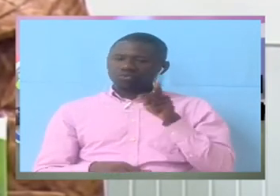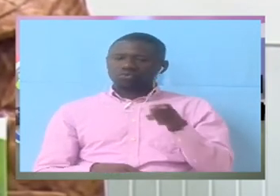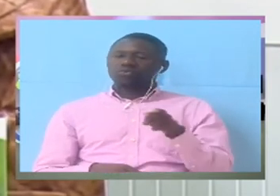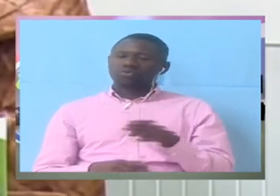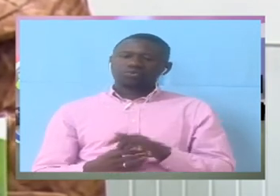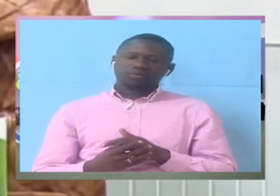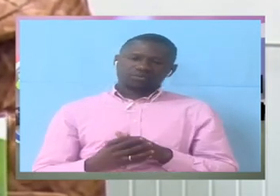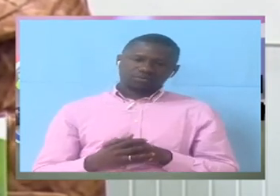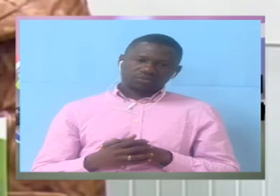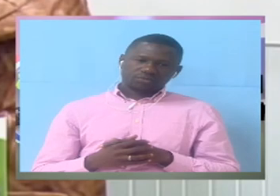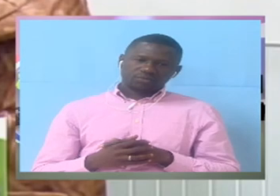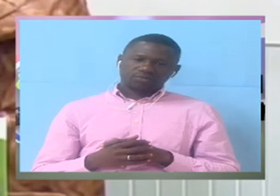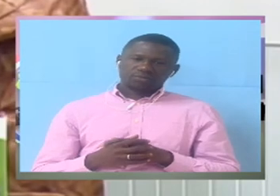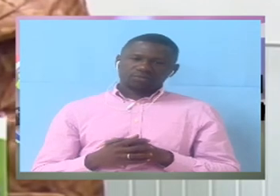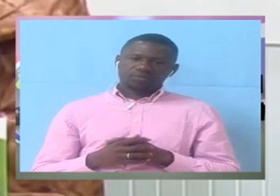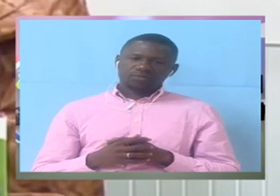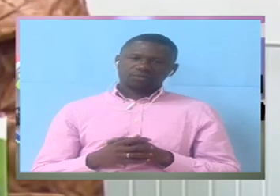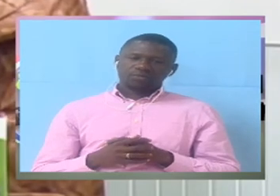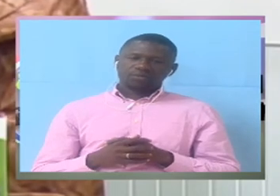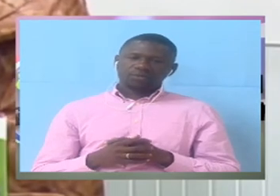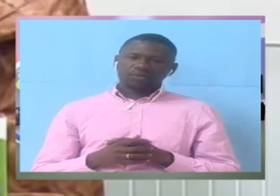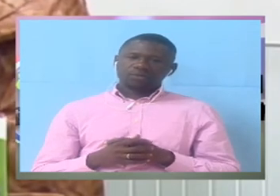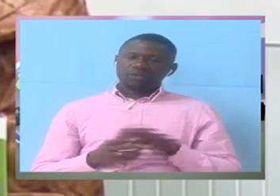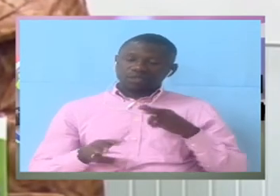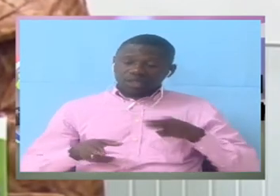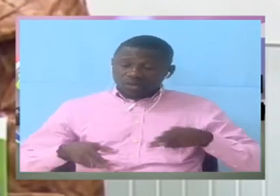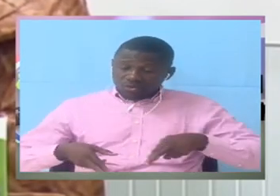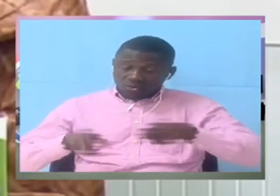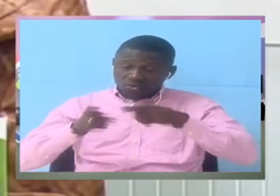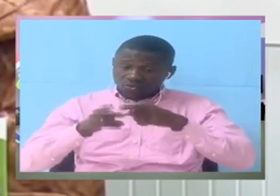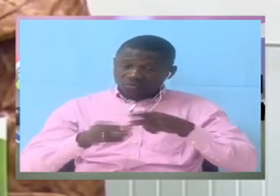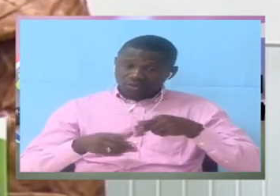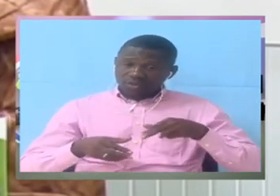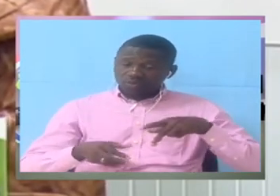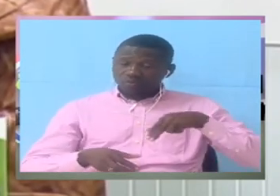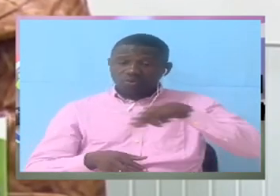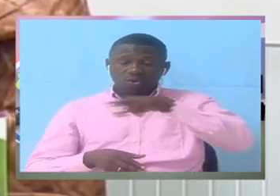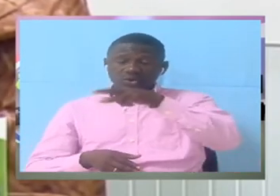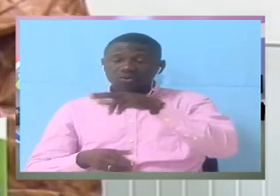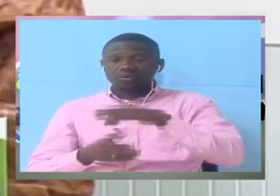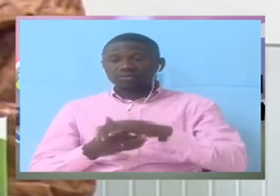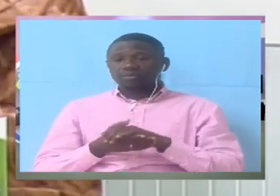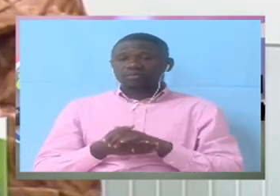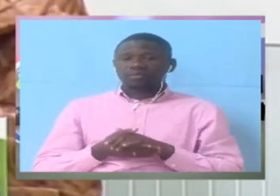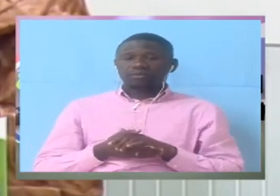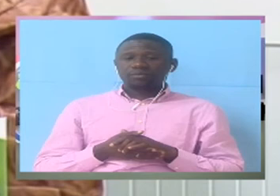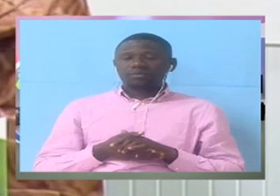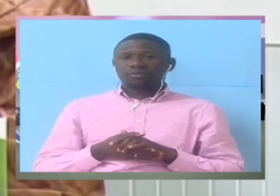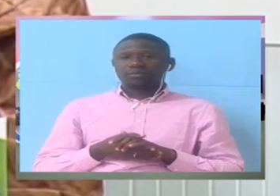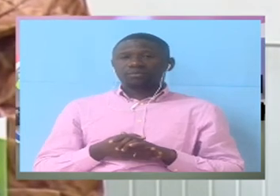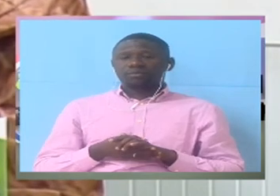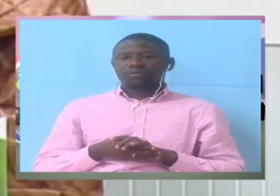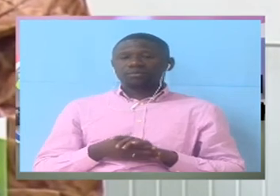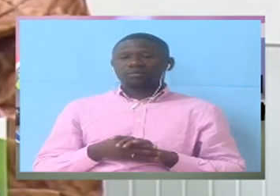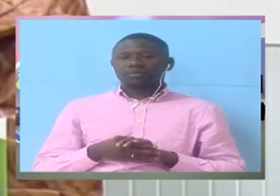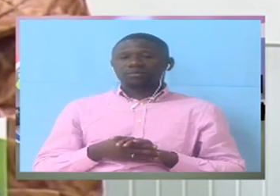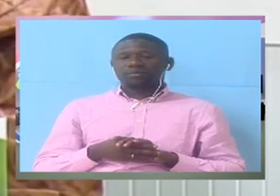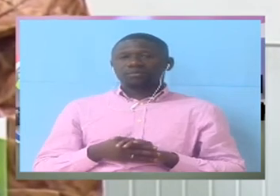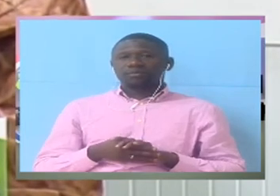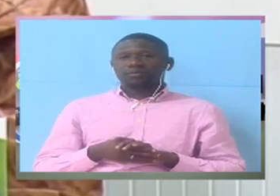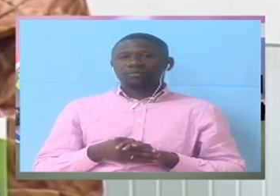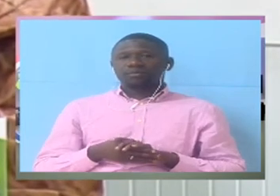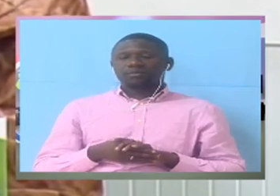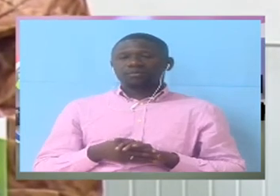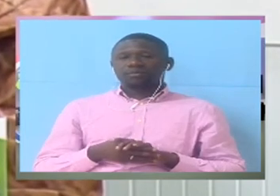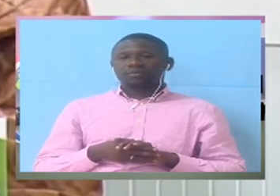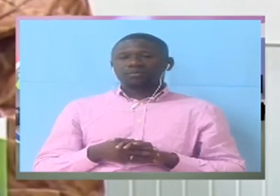him, then you are not the one. That route that we took, the natalo